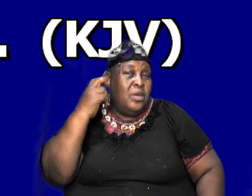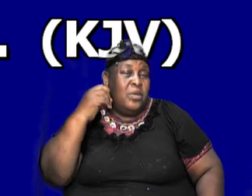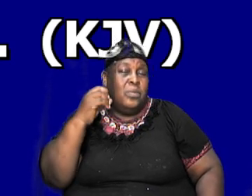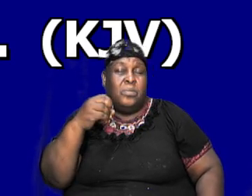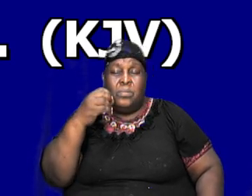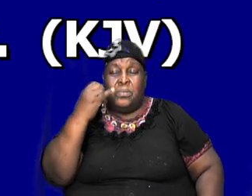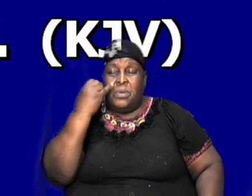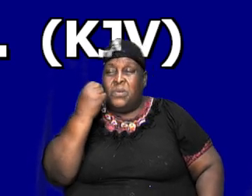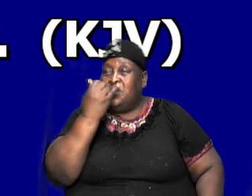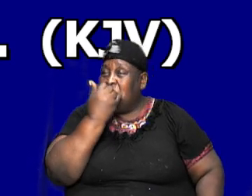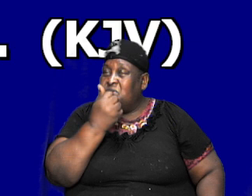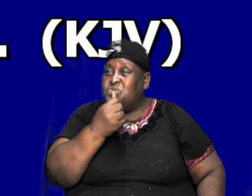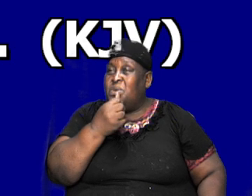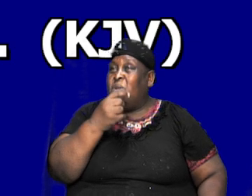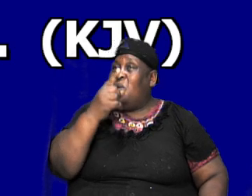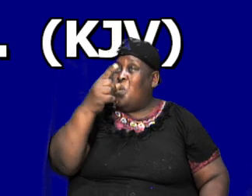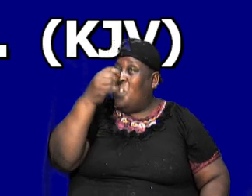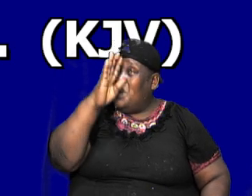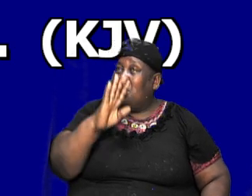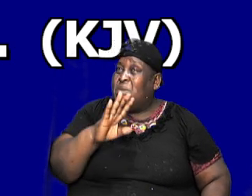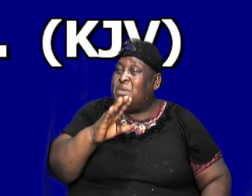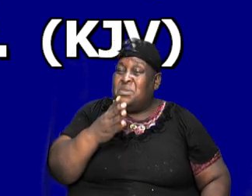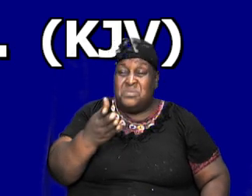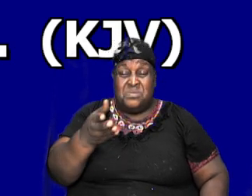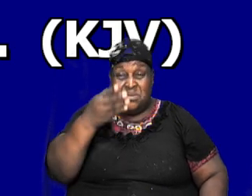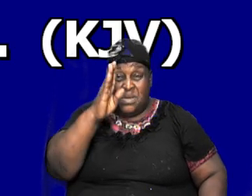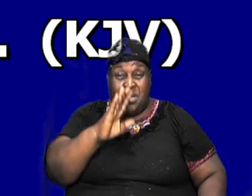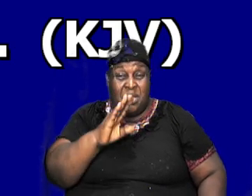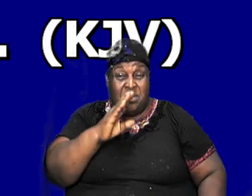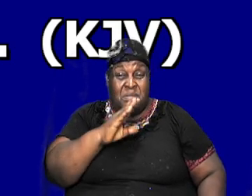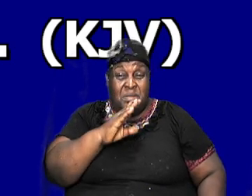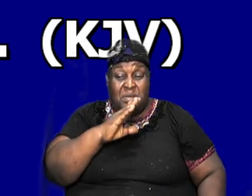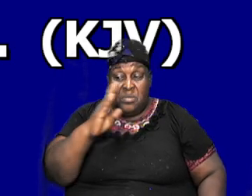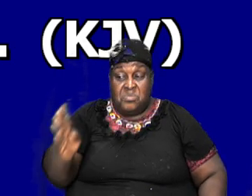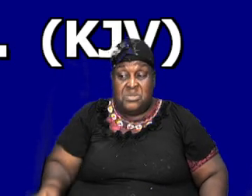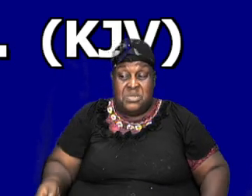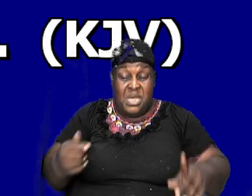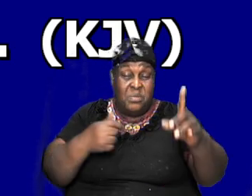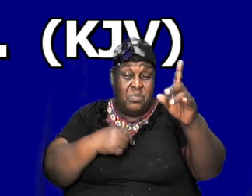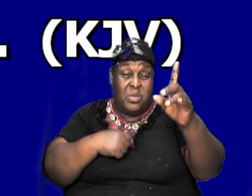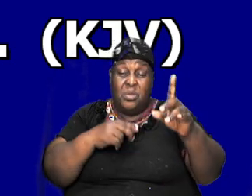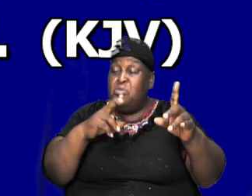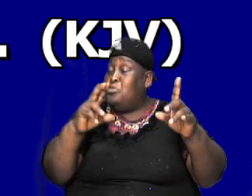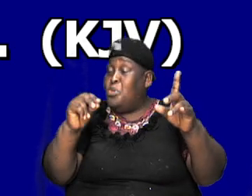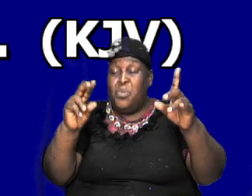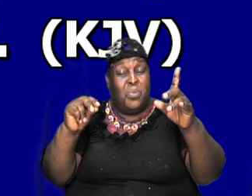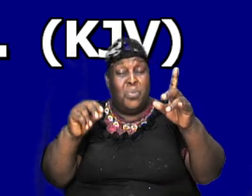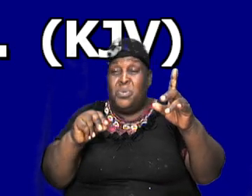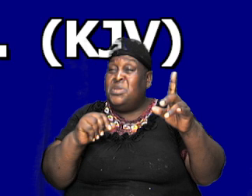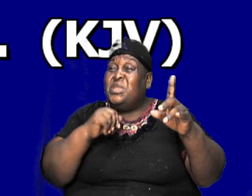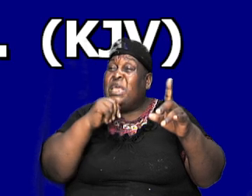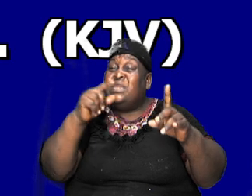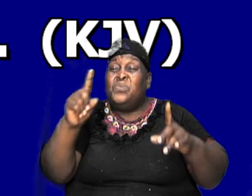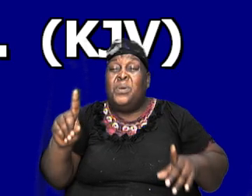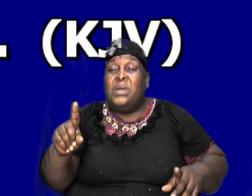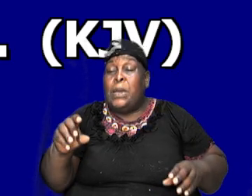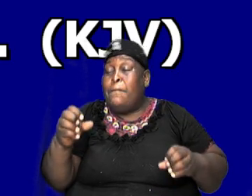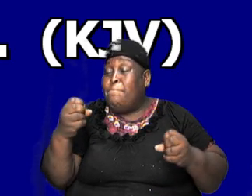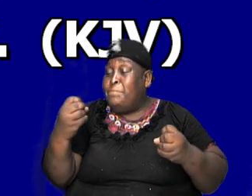one God. Is there a God beside me? No, there is none. I know not any." And as I said, there are many, many scriptures